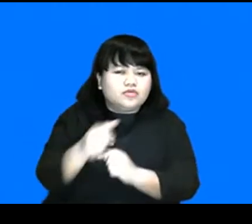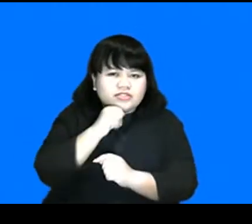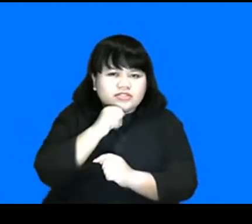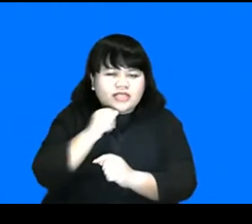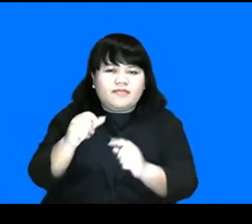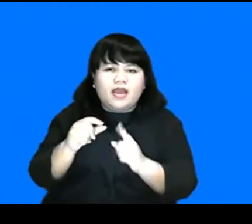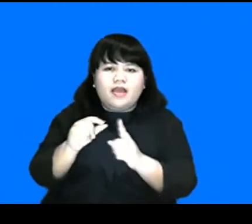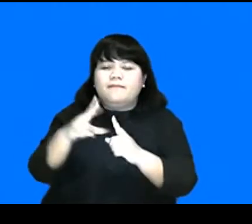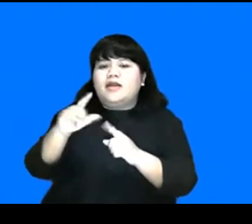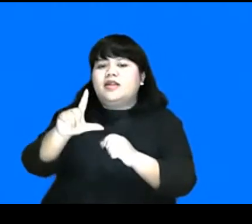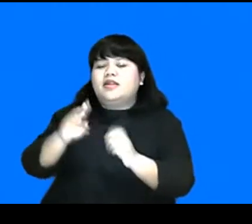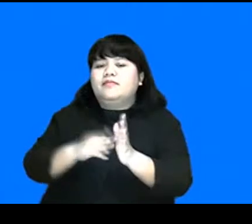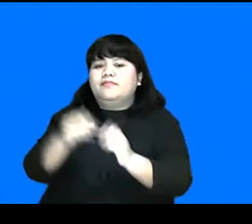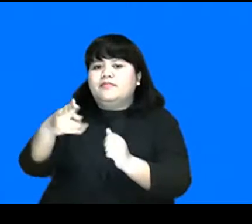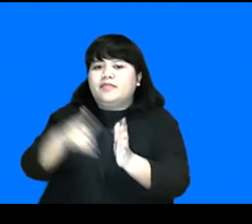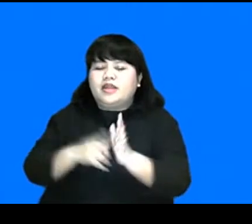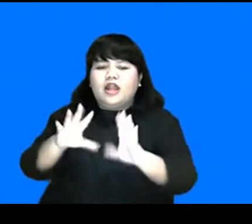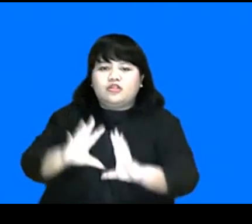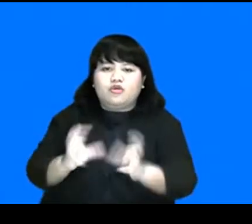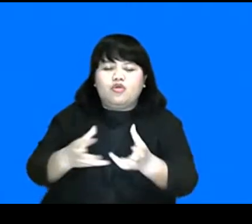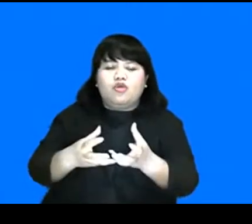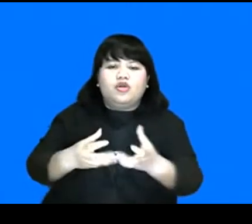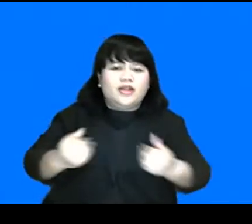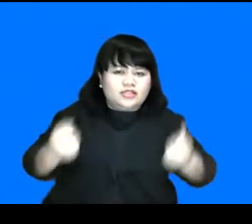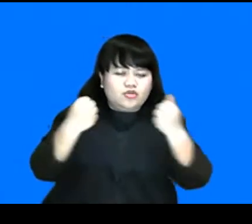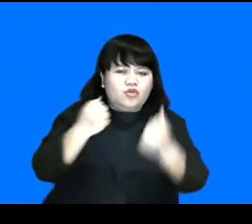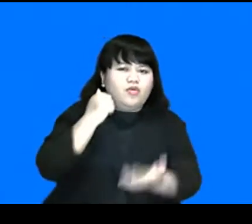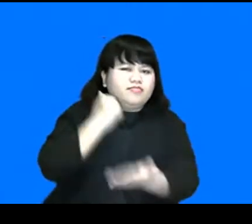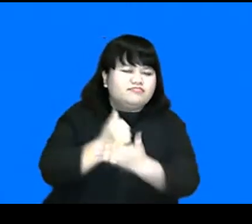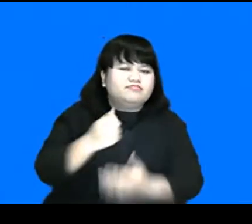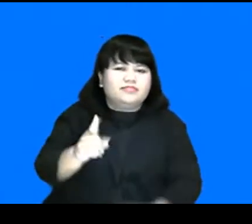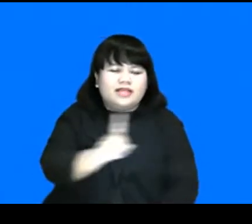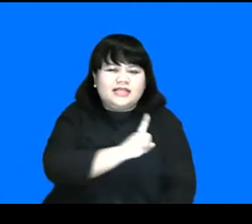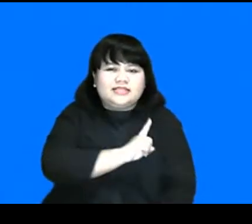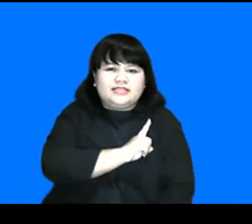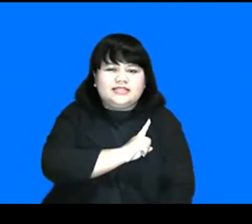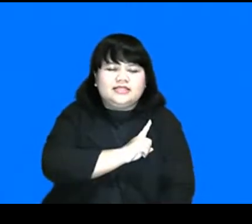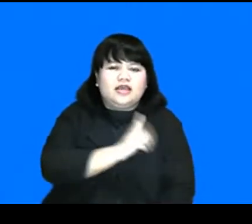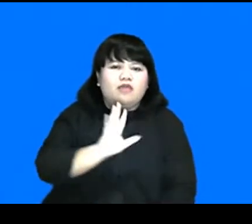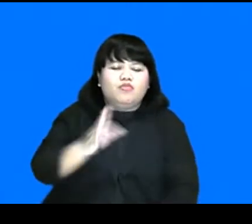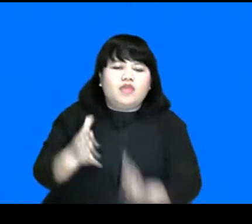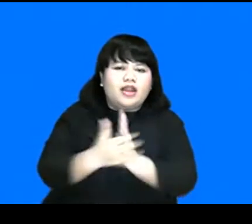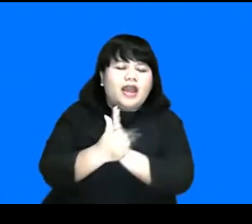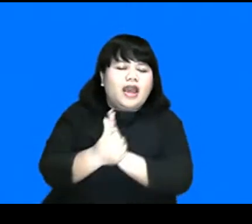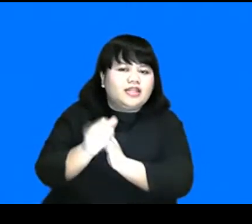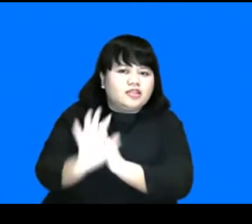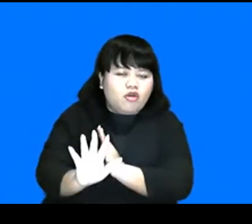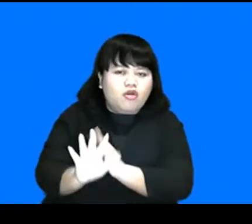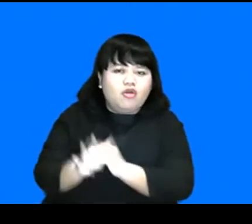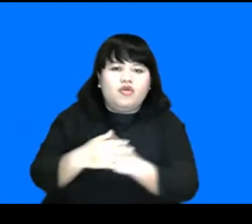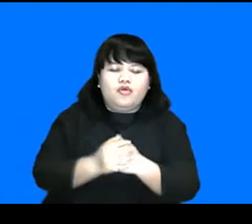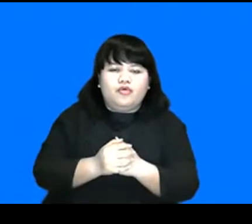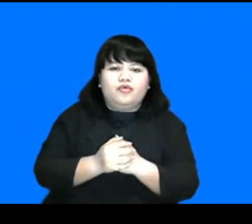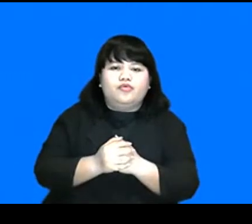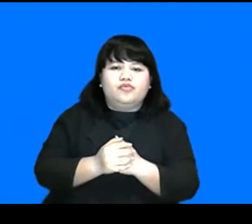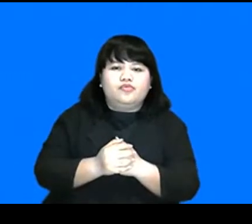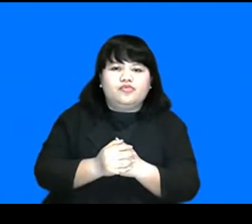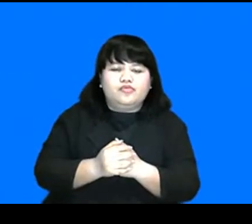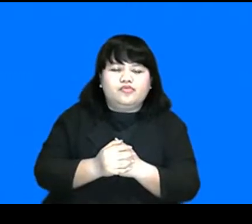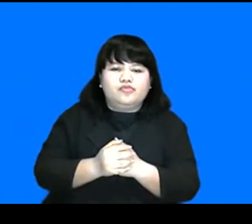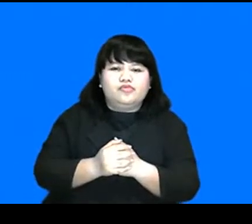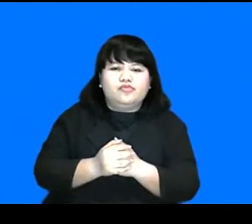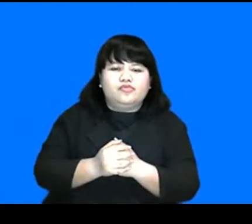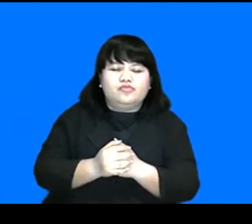So it's not as if it's only for the experts, only for the tax lawyers, only for the accountants, et cetera, et cetera. Number three, it's a policy